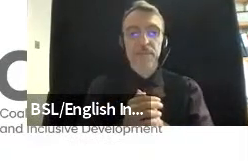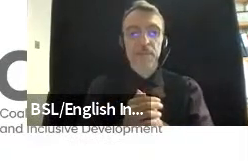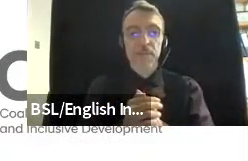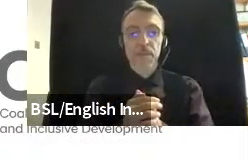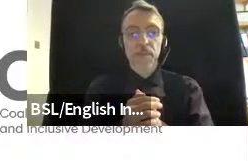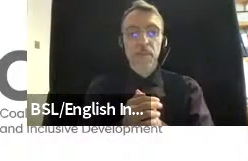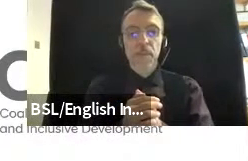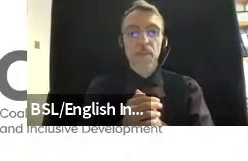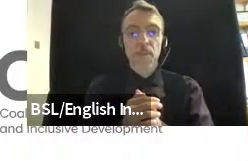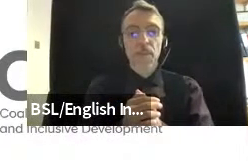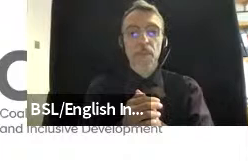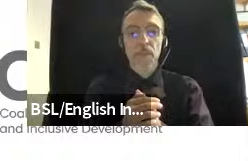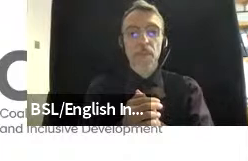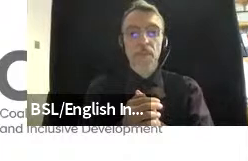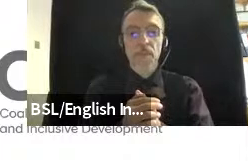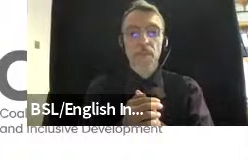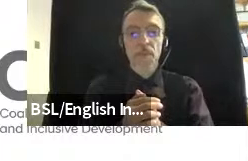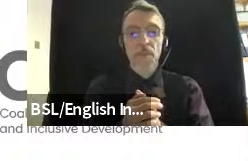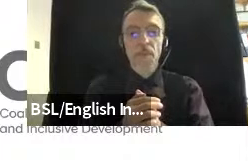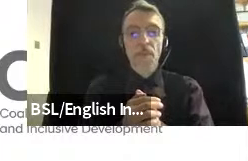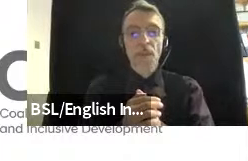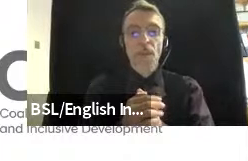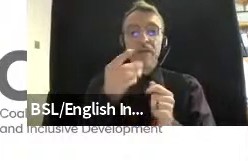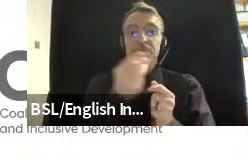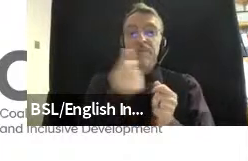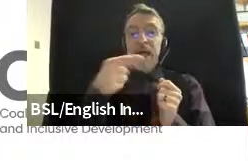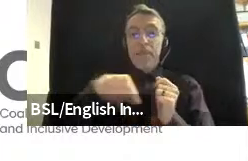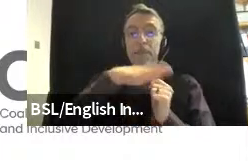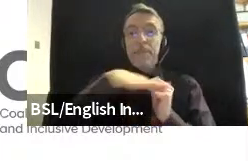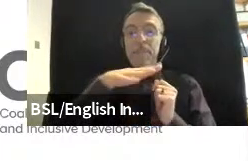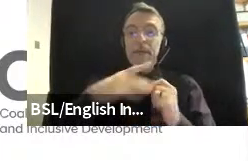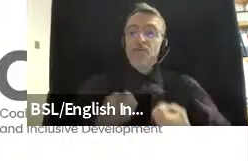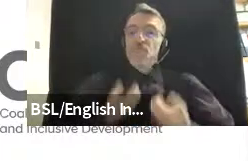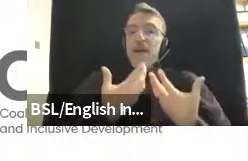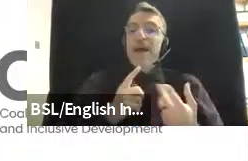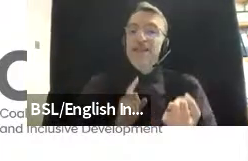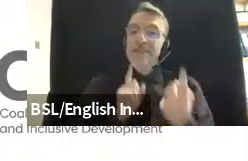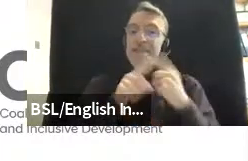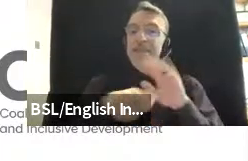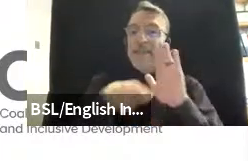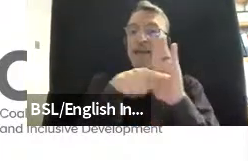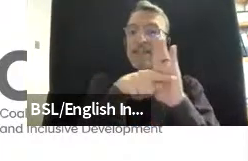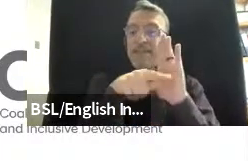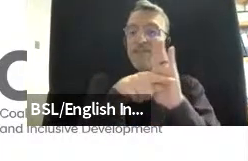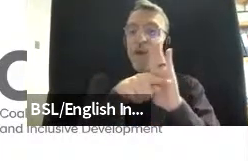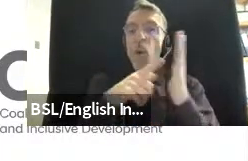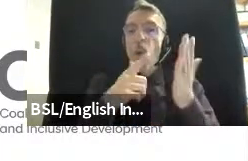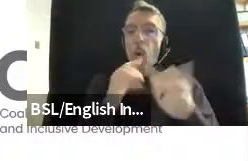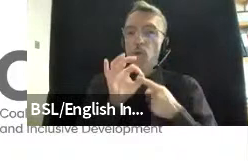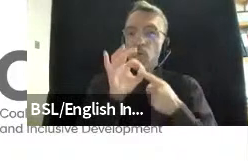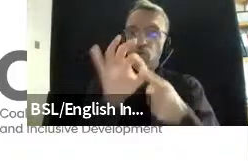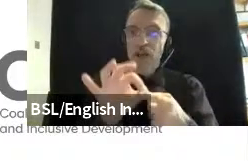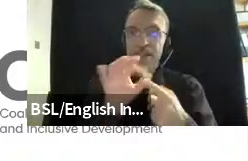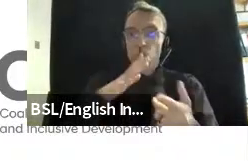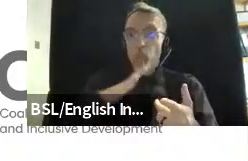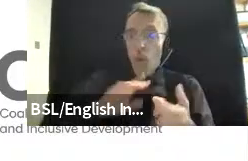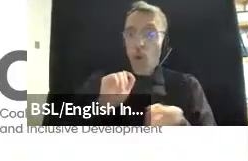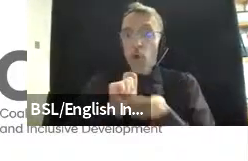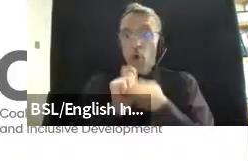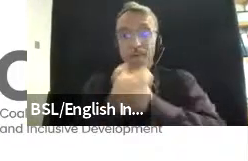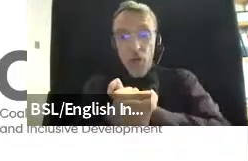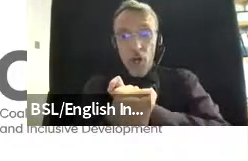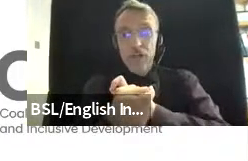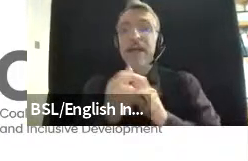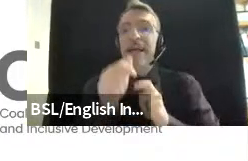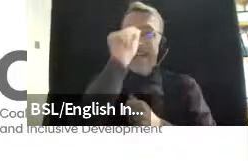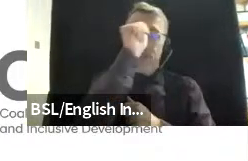Some families worried or reacted negatively when the people we interviewed converted or suggested that they want to convert, especially those from